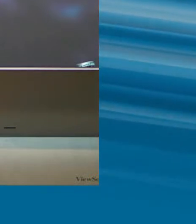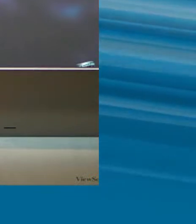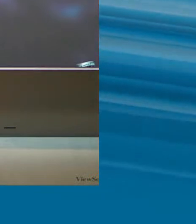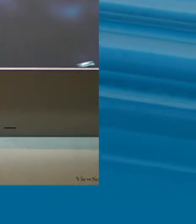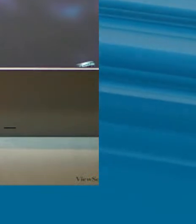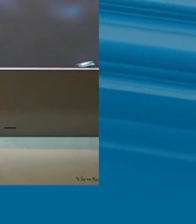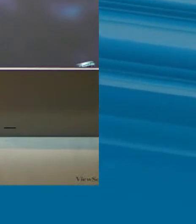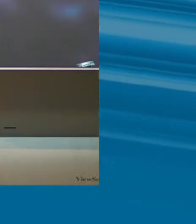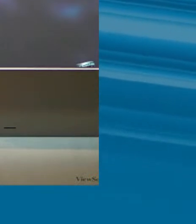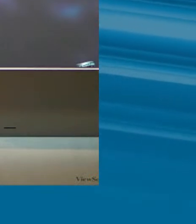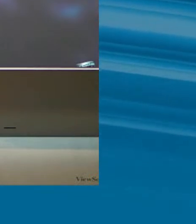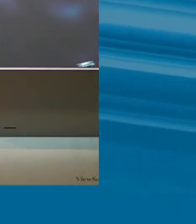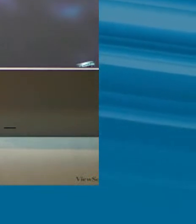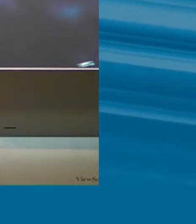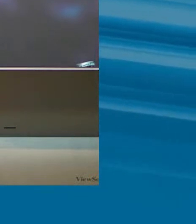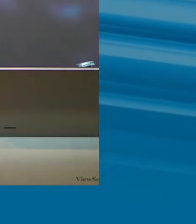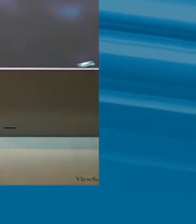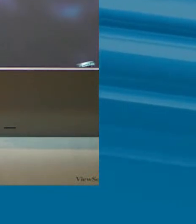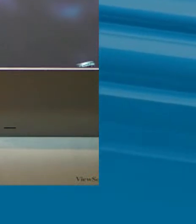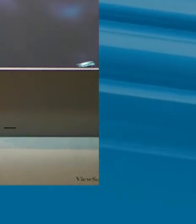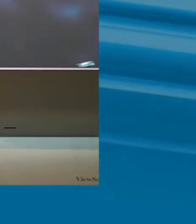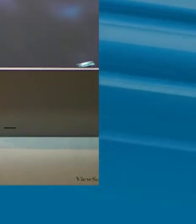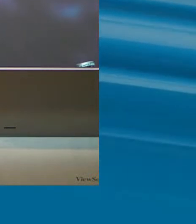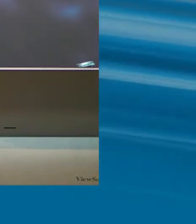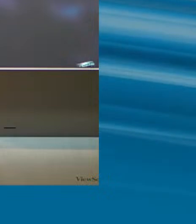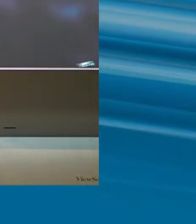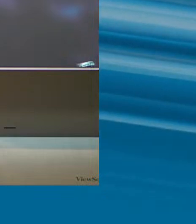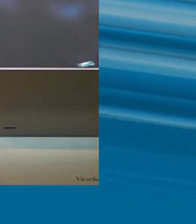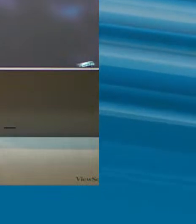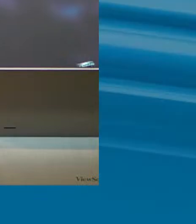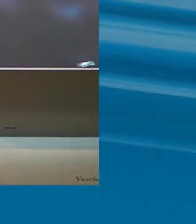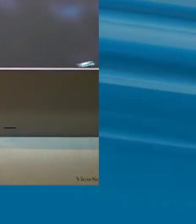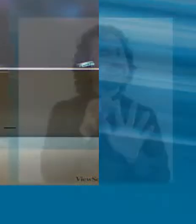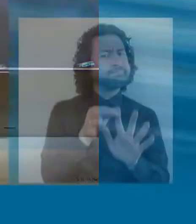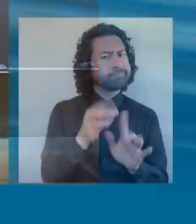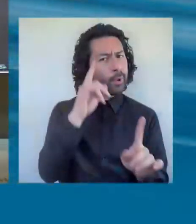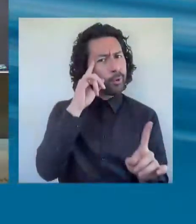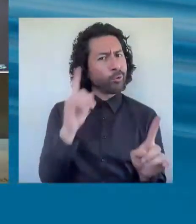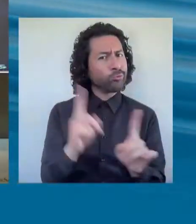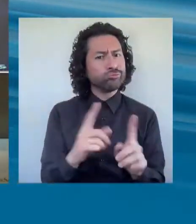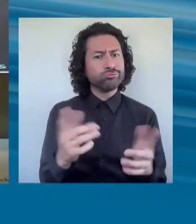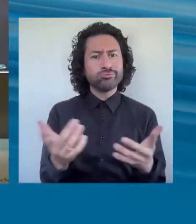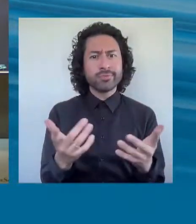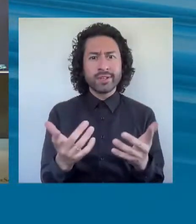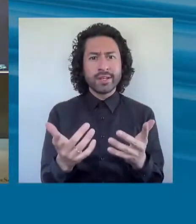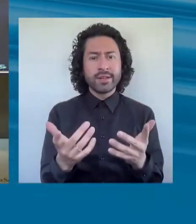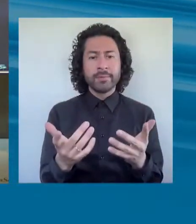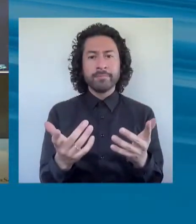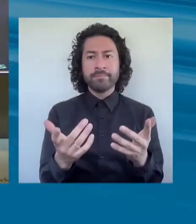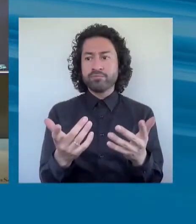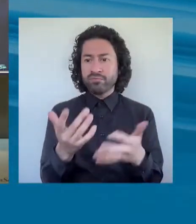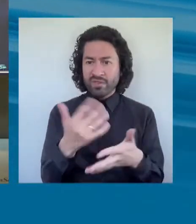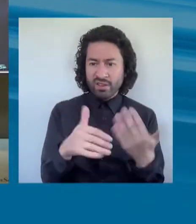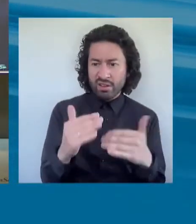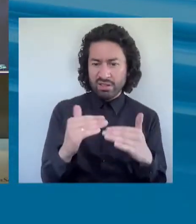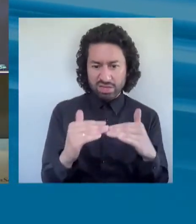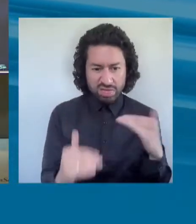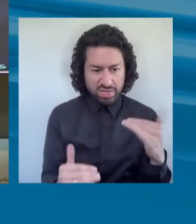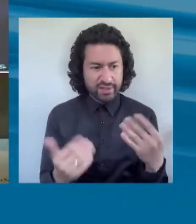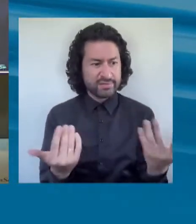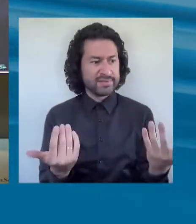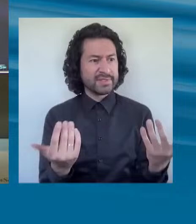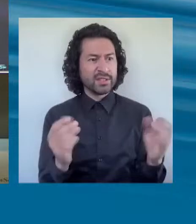framework for the 40th session of ECLAC, and the main conclusion that inequality, the lack of social mobility